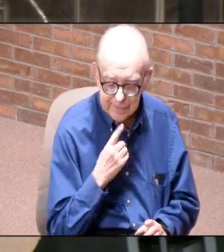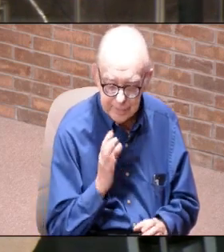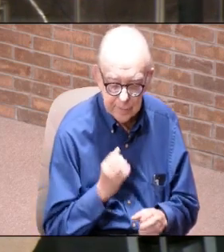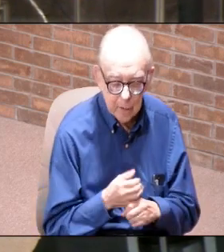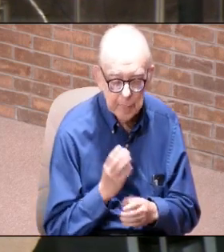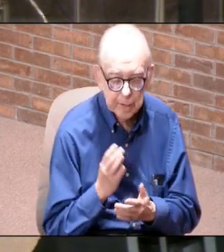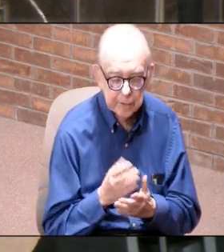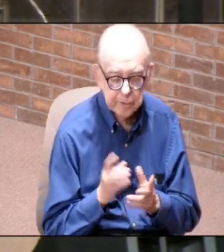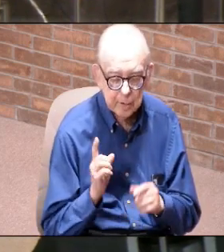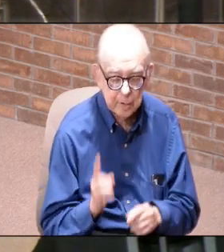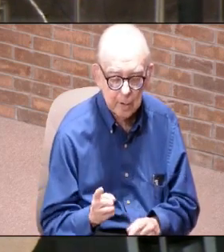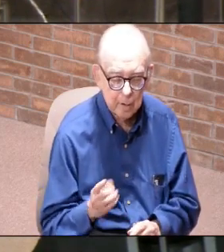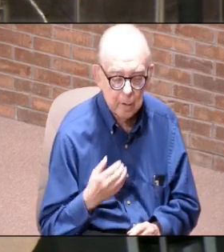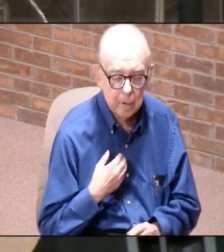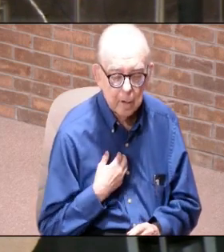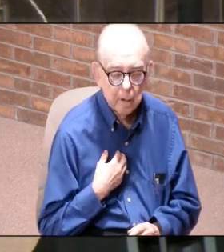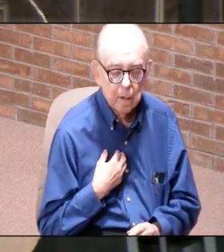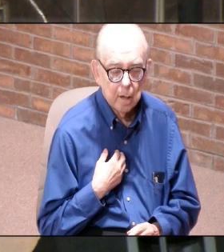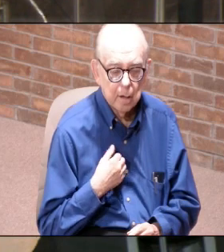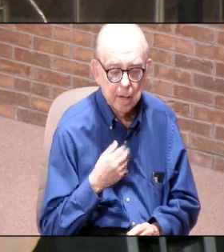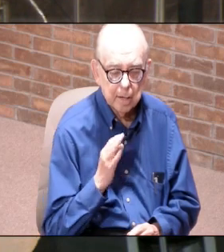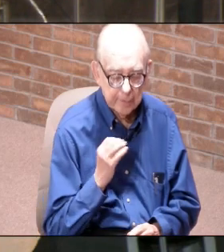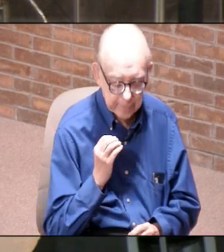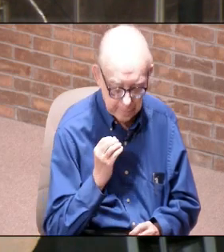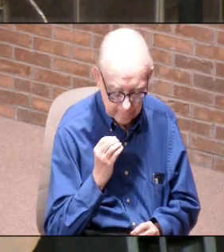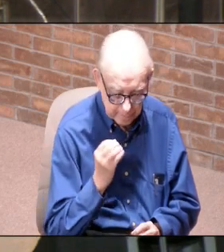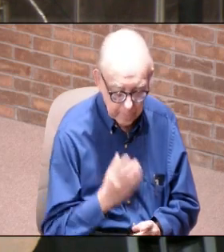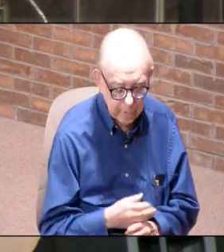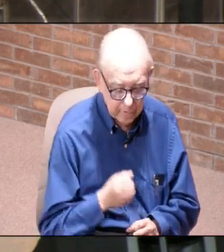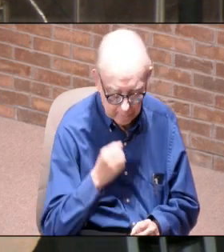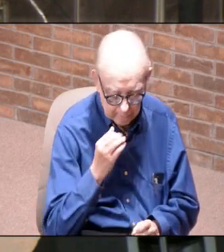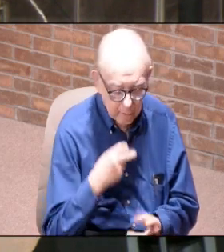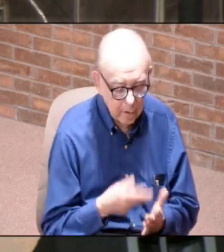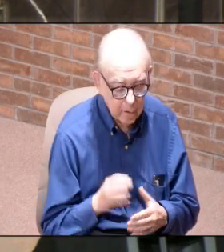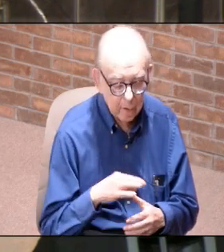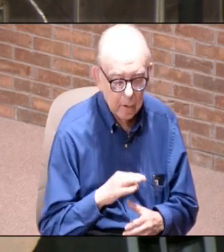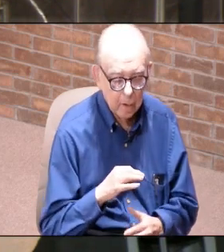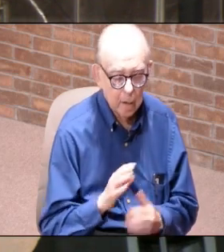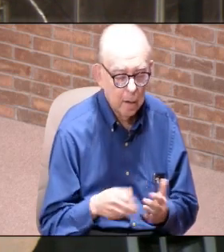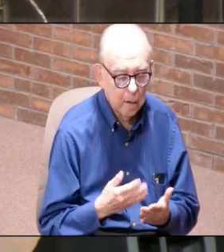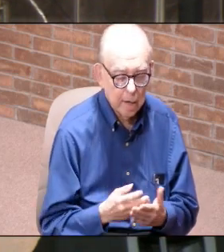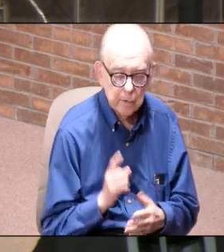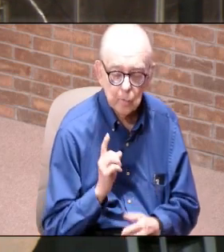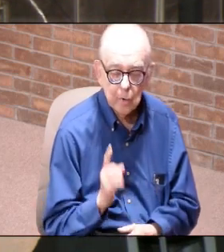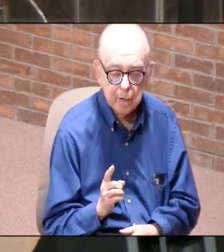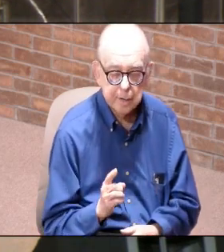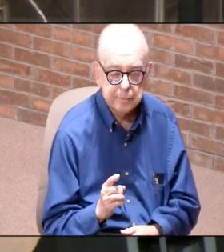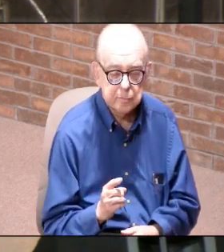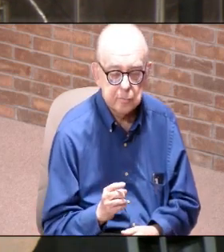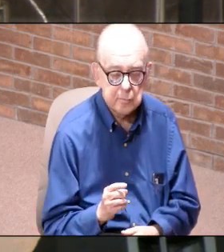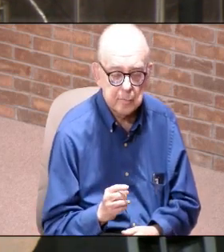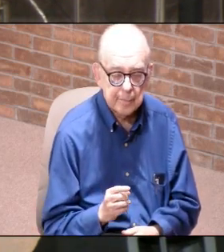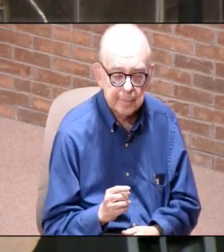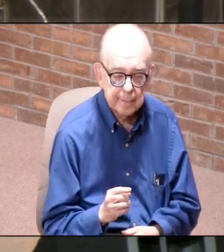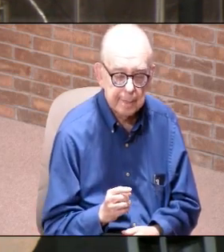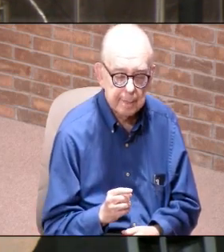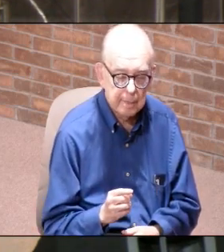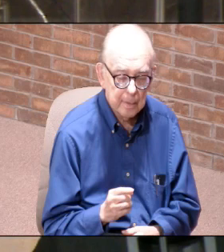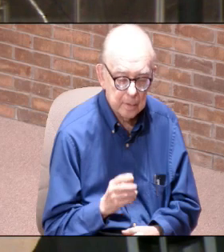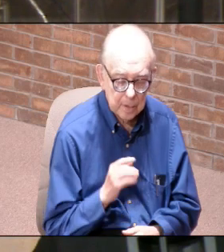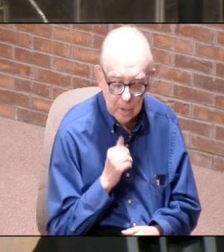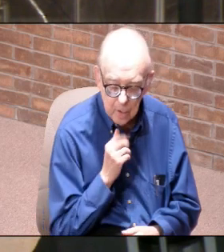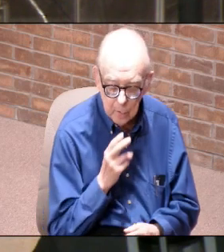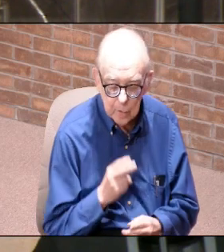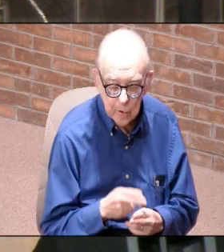someone that has God the Father, God the Son, and God the Holy Spirit all embodied into one. And we'll call